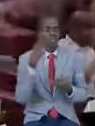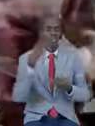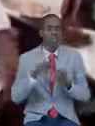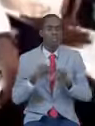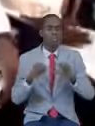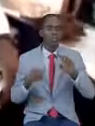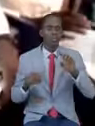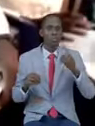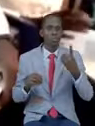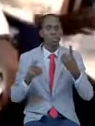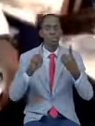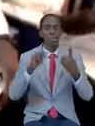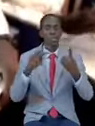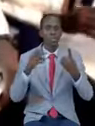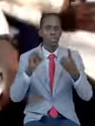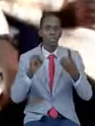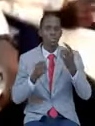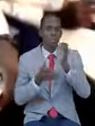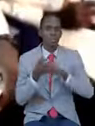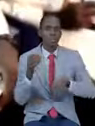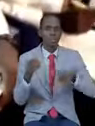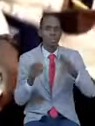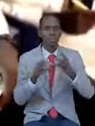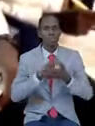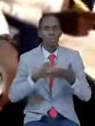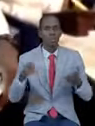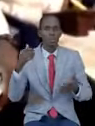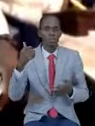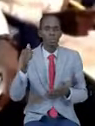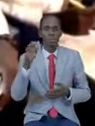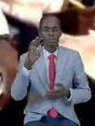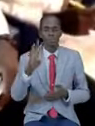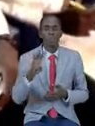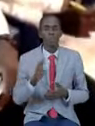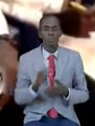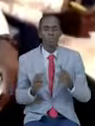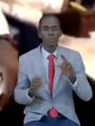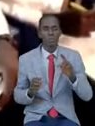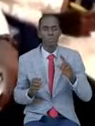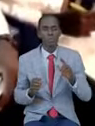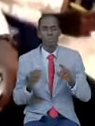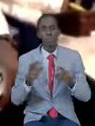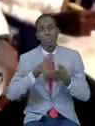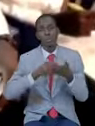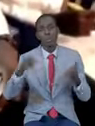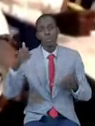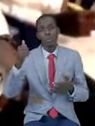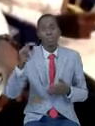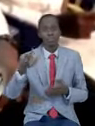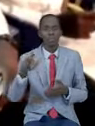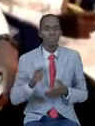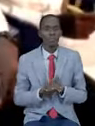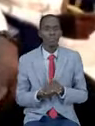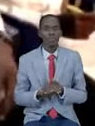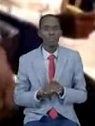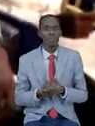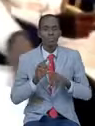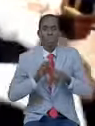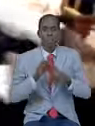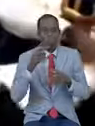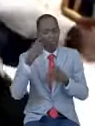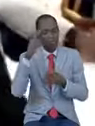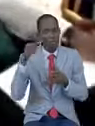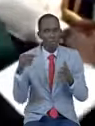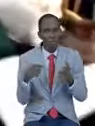13. 1 Thessalonians chapter 2, reading from verse 13. For this